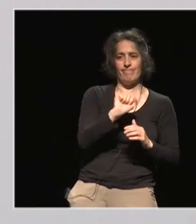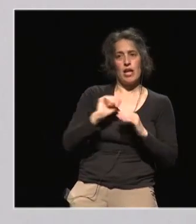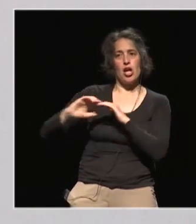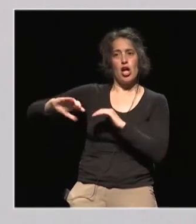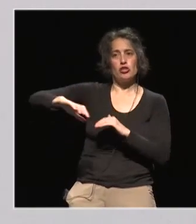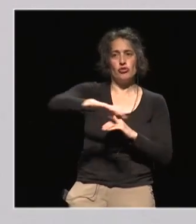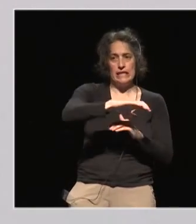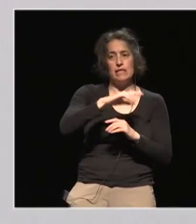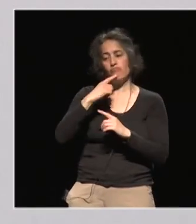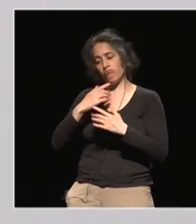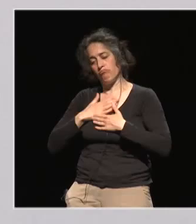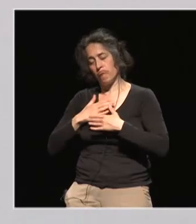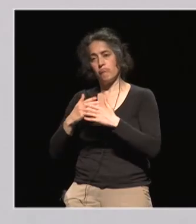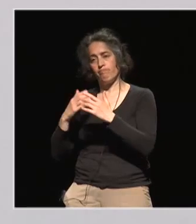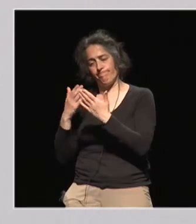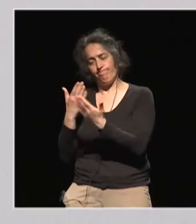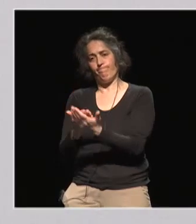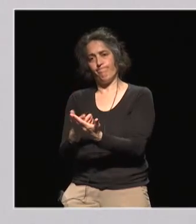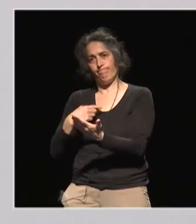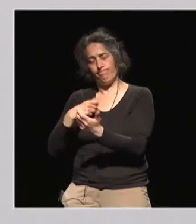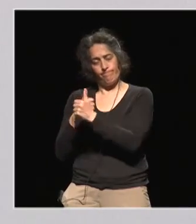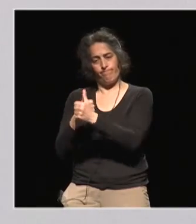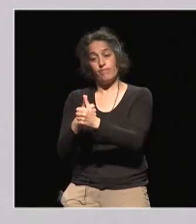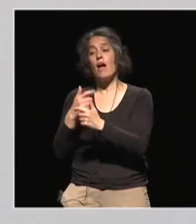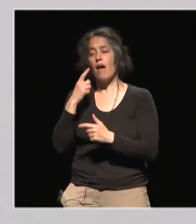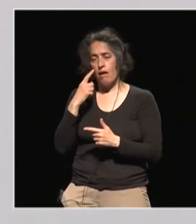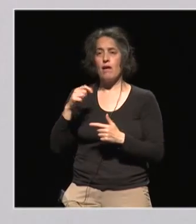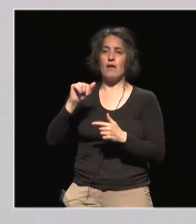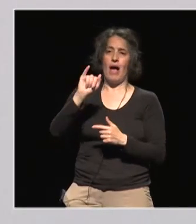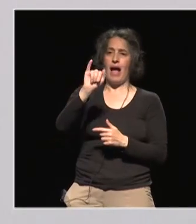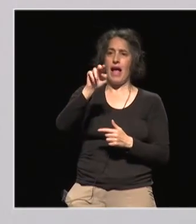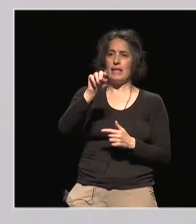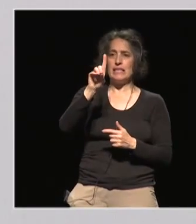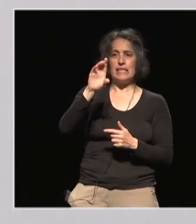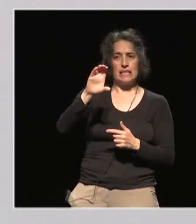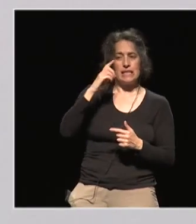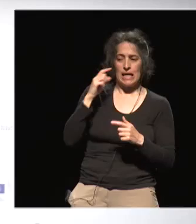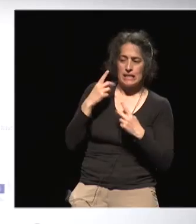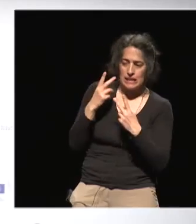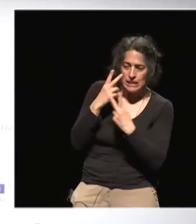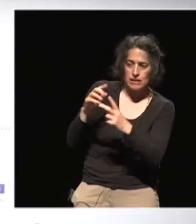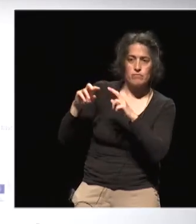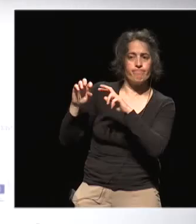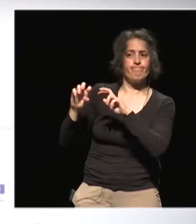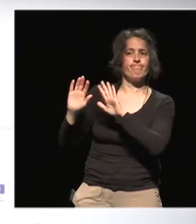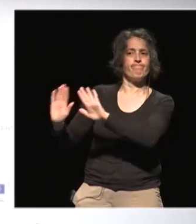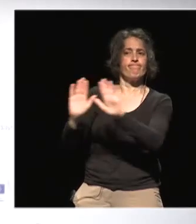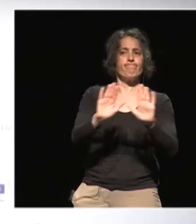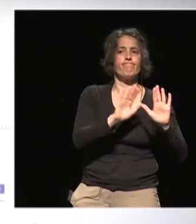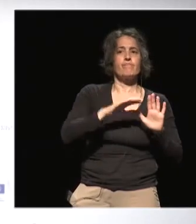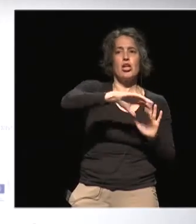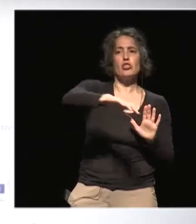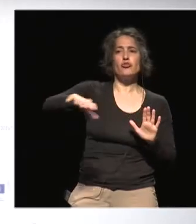see for every single country where this support can best be used. Okay. So that is where